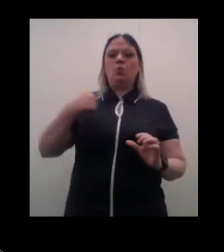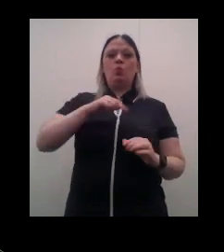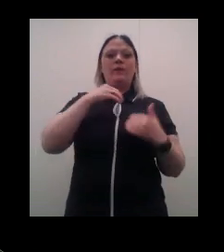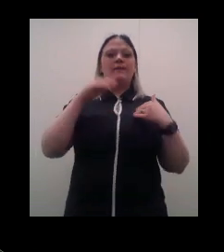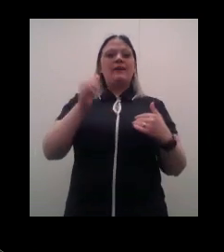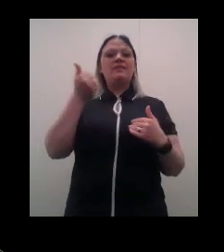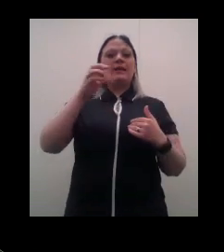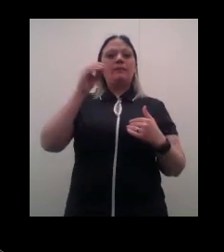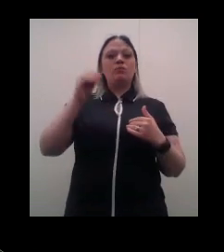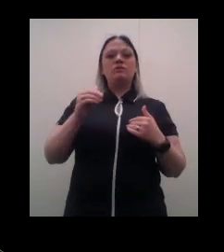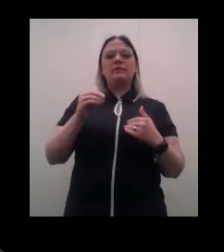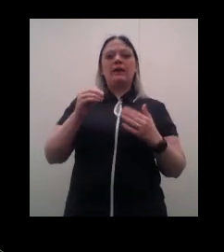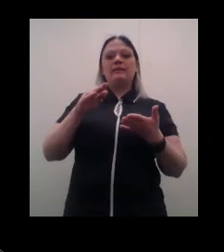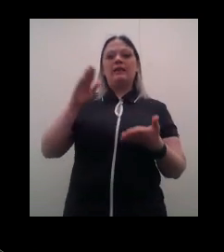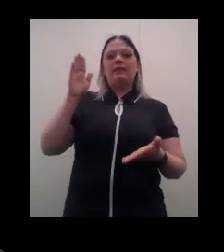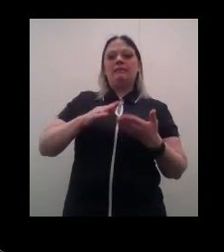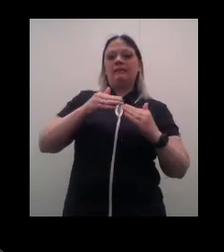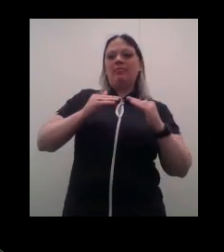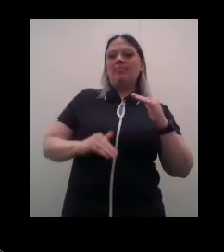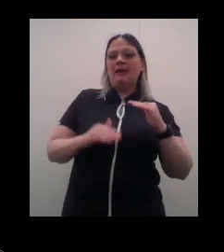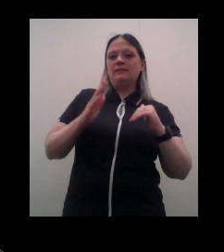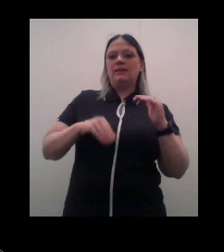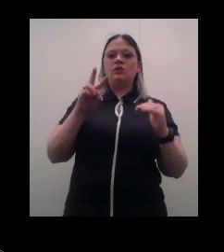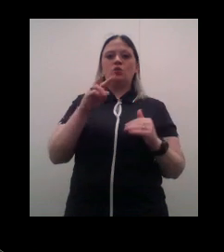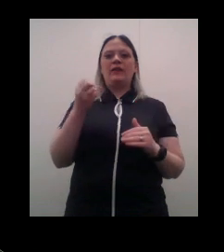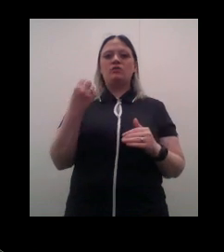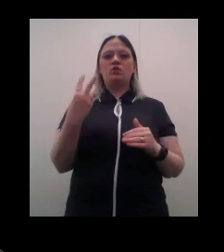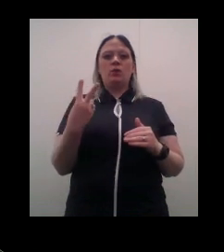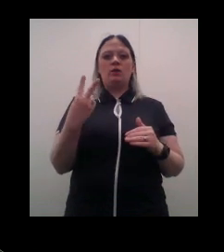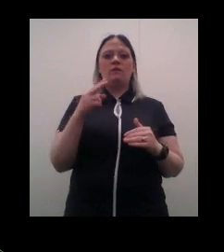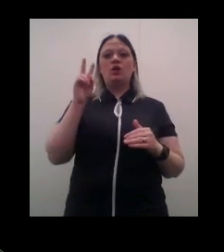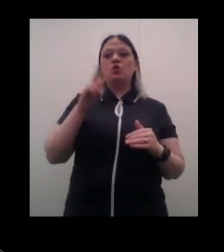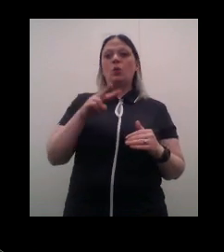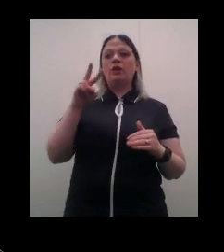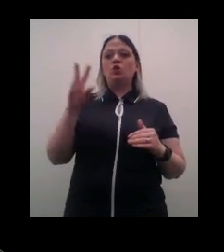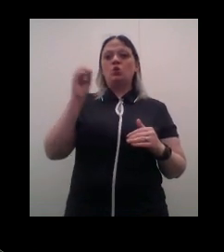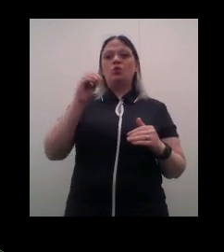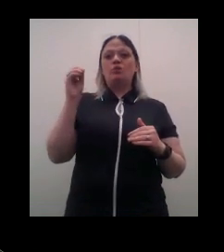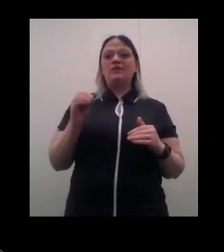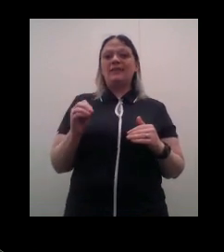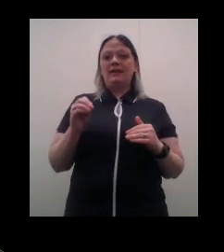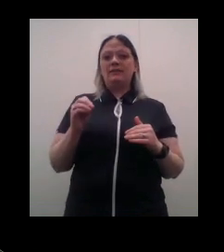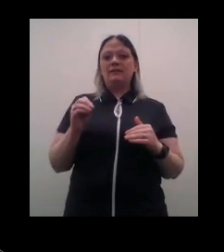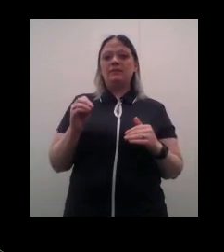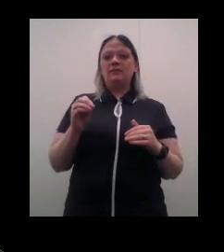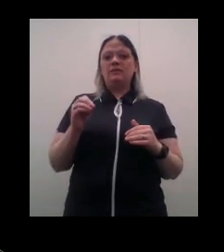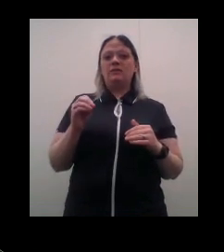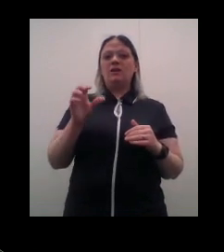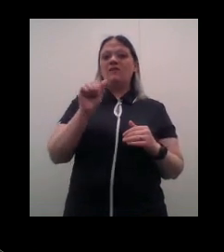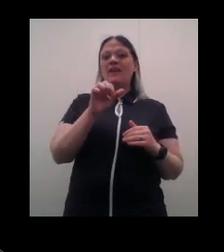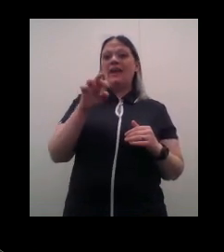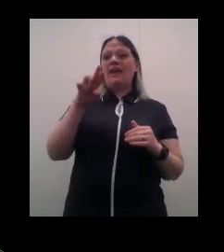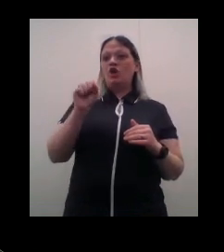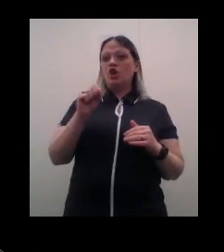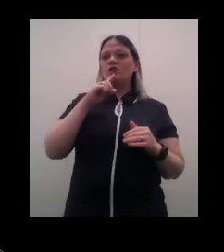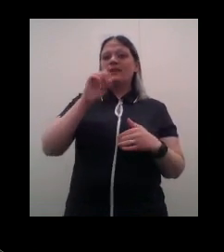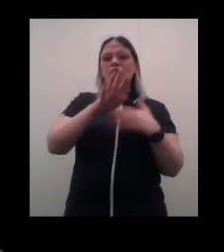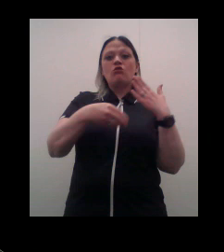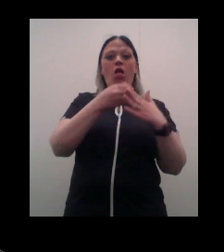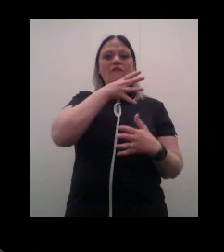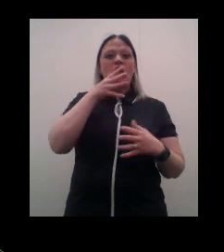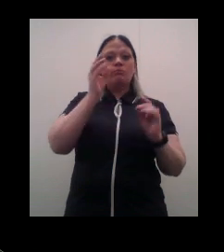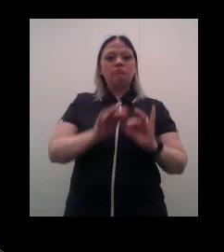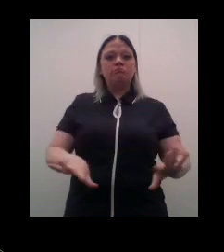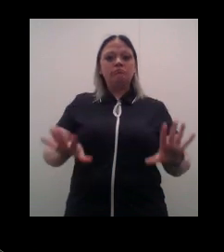10% fewer farms than we did in 2012, and 22% of Erie County's acreage is actually farmland. So we need to help